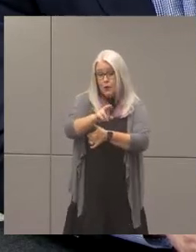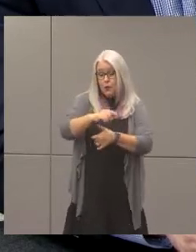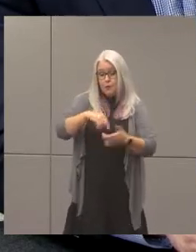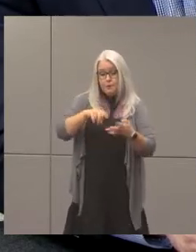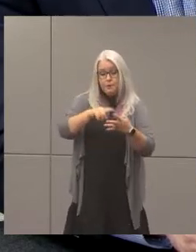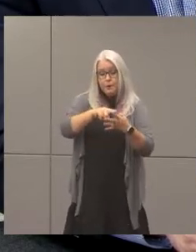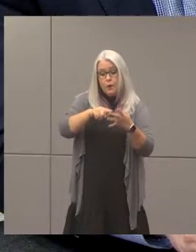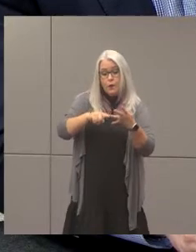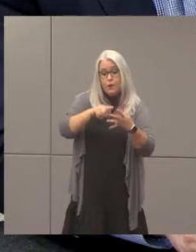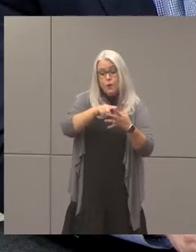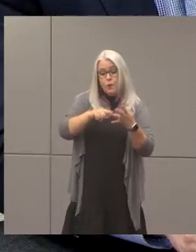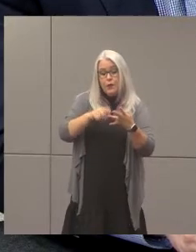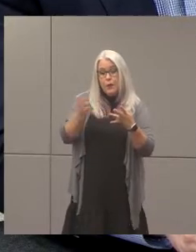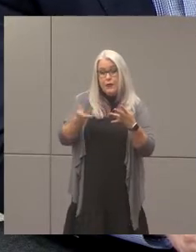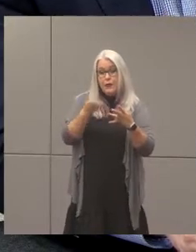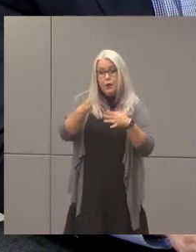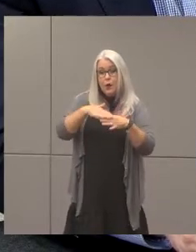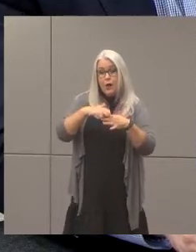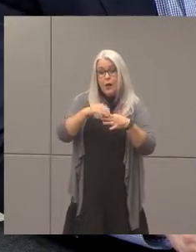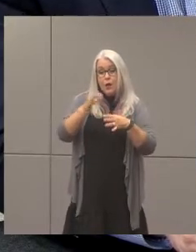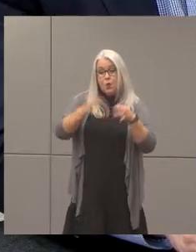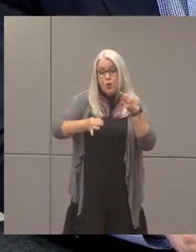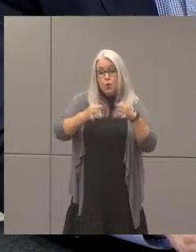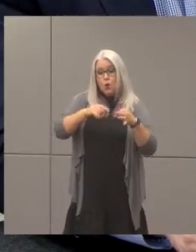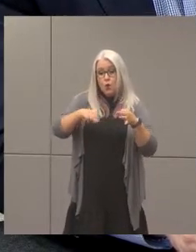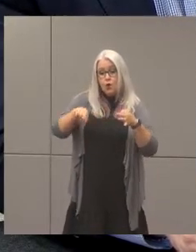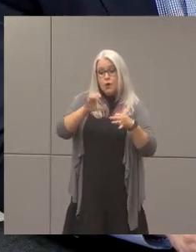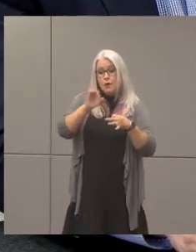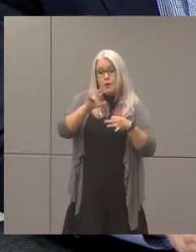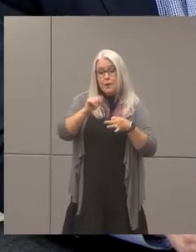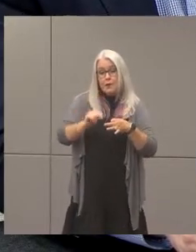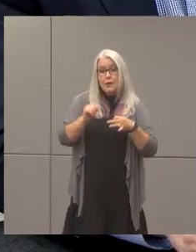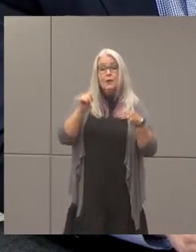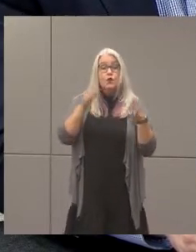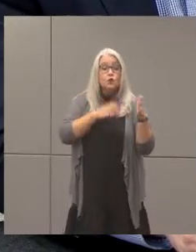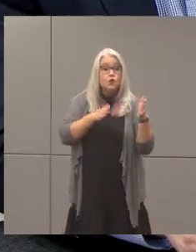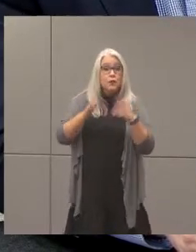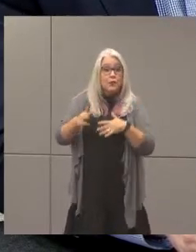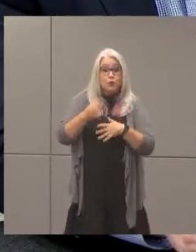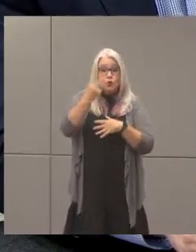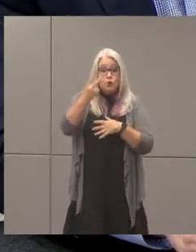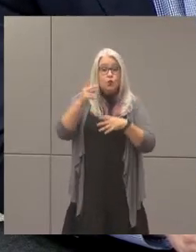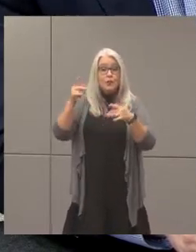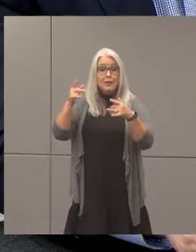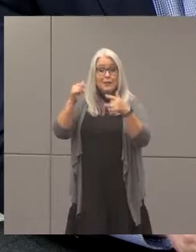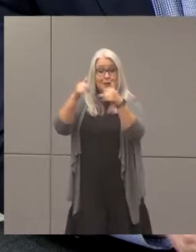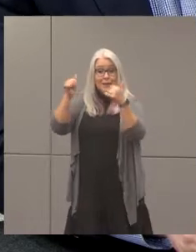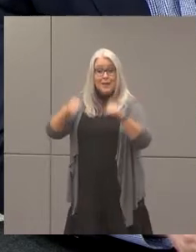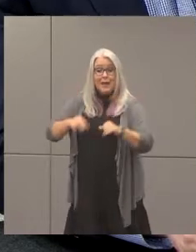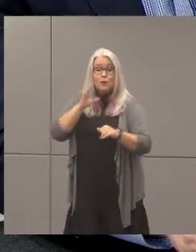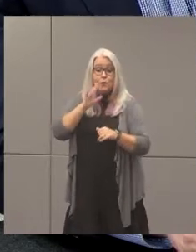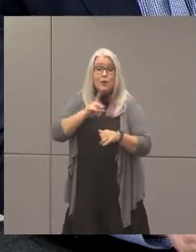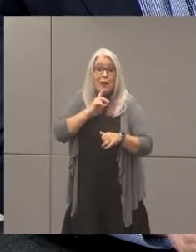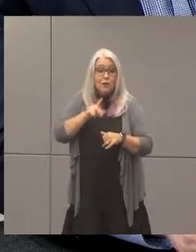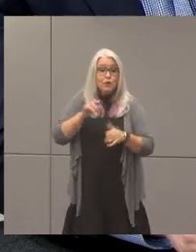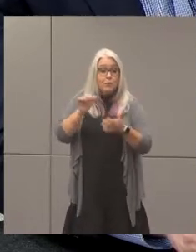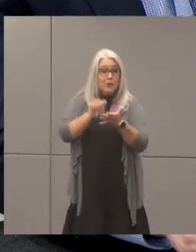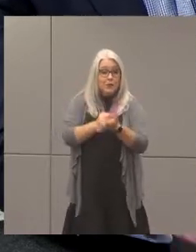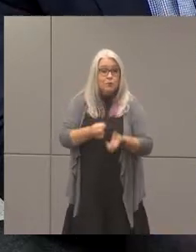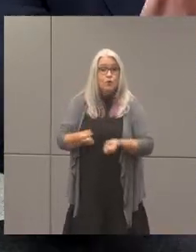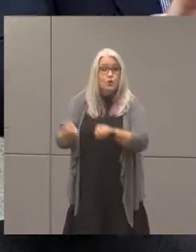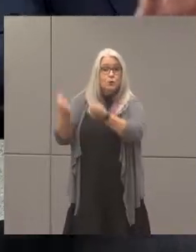there's 3 that will be here on Court Street. 2 of the signs that exist now on Court Street will be removed tomorrow. So there's 1 out here